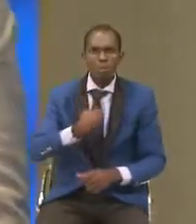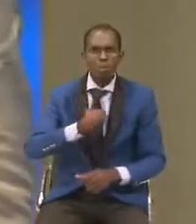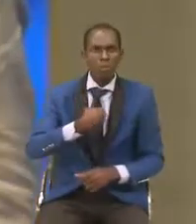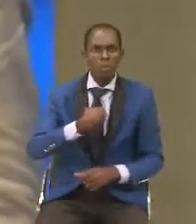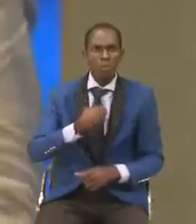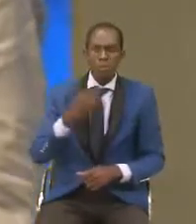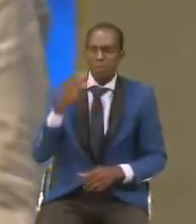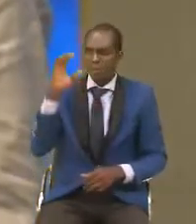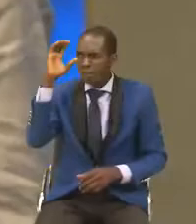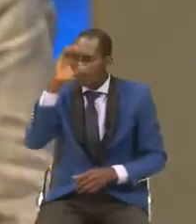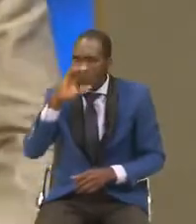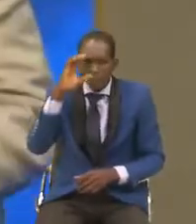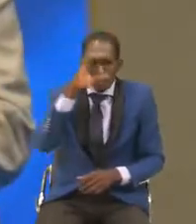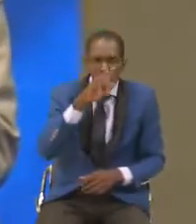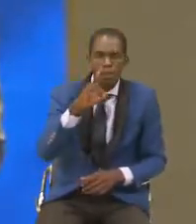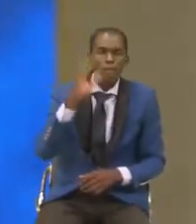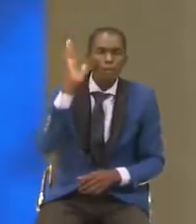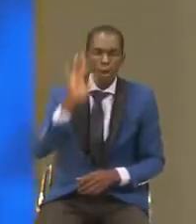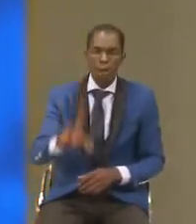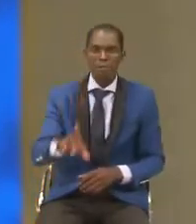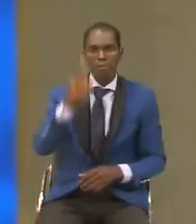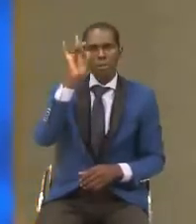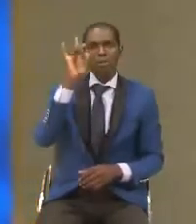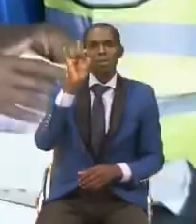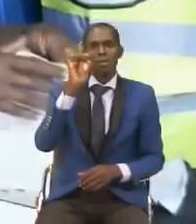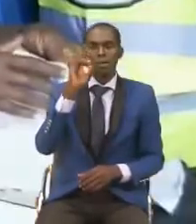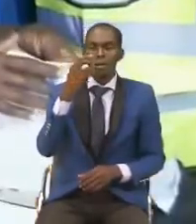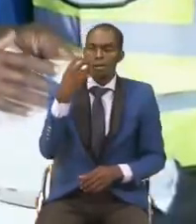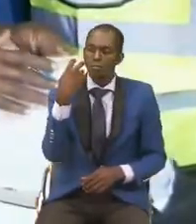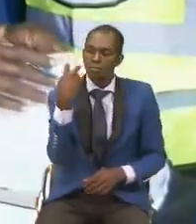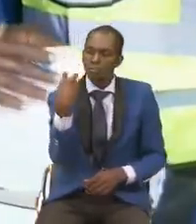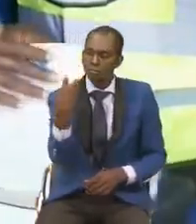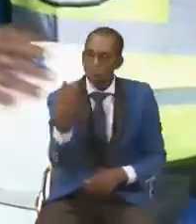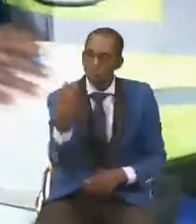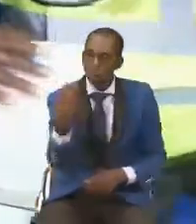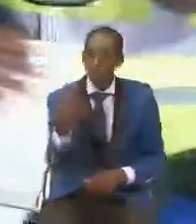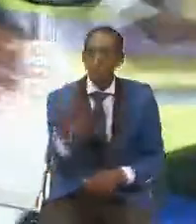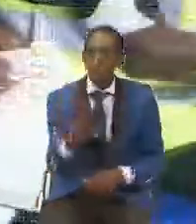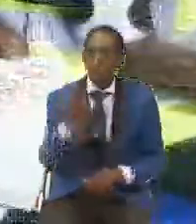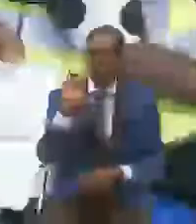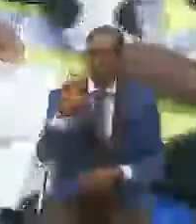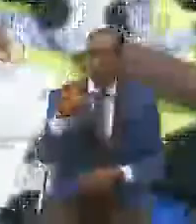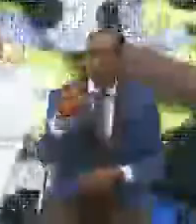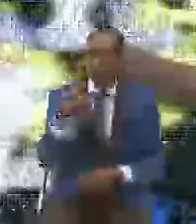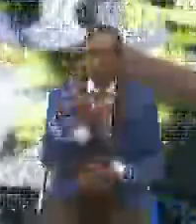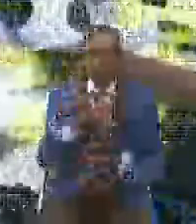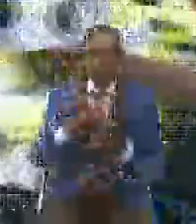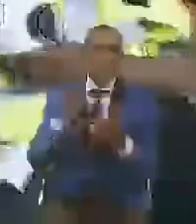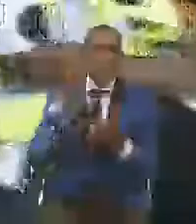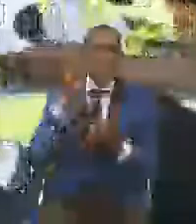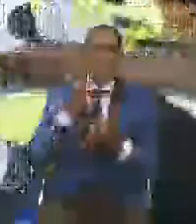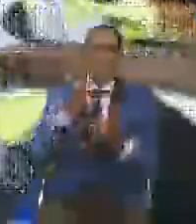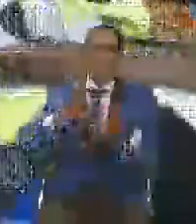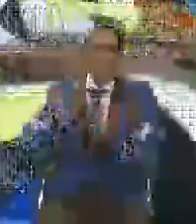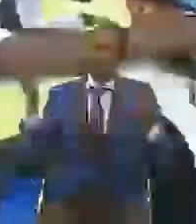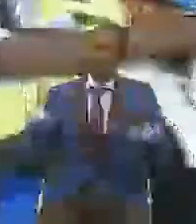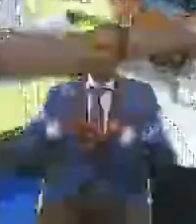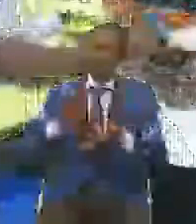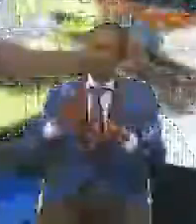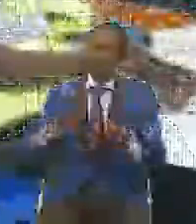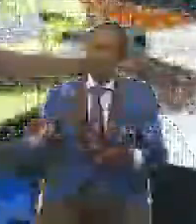given you. Who is going to receive tonight? Seek and ye shall find.